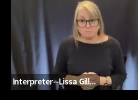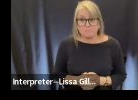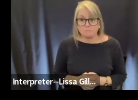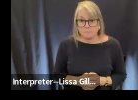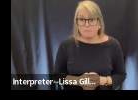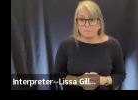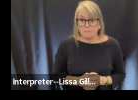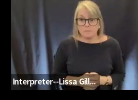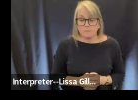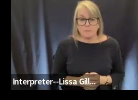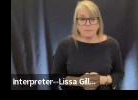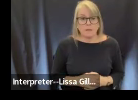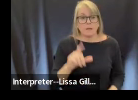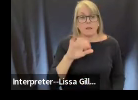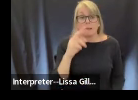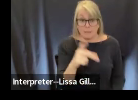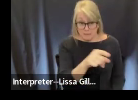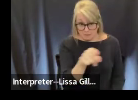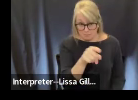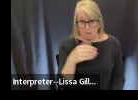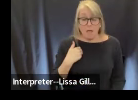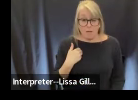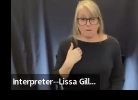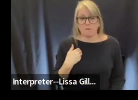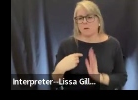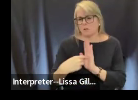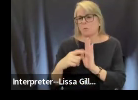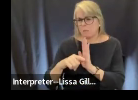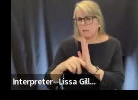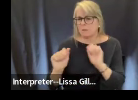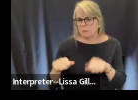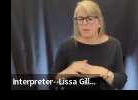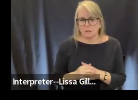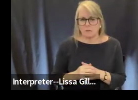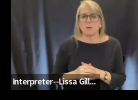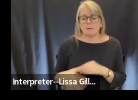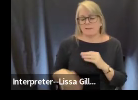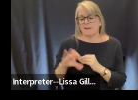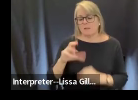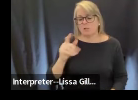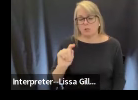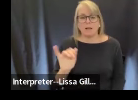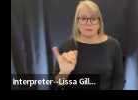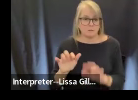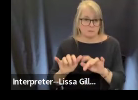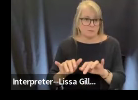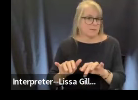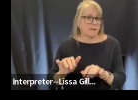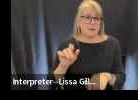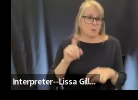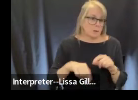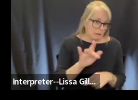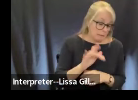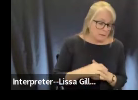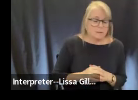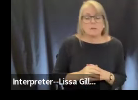We have that link right there. I can revisit it later on in the presentation in the chat as well, because obviously this is not something you can click, or you